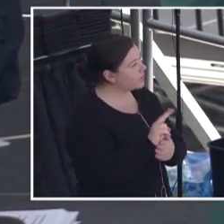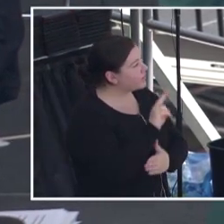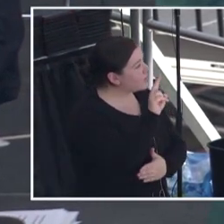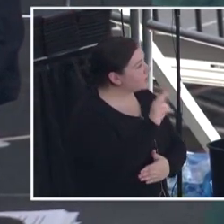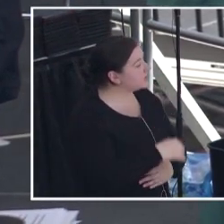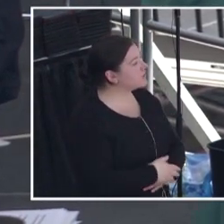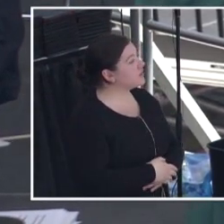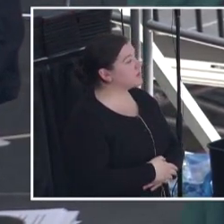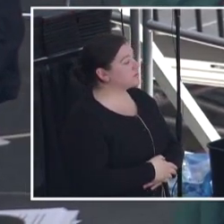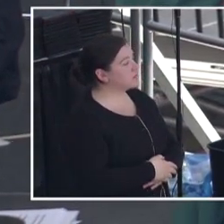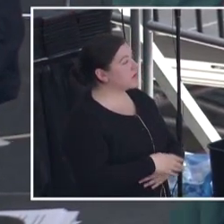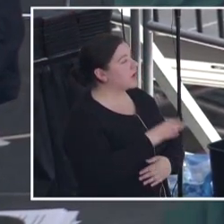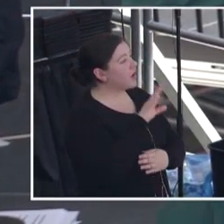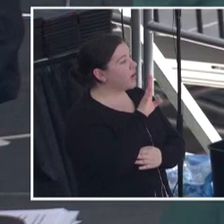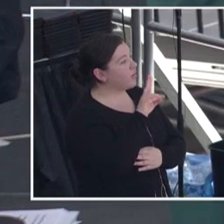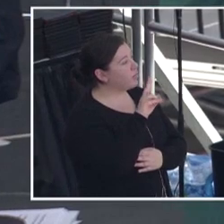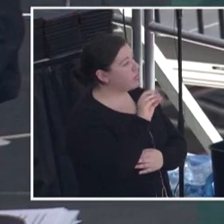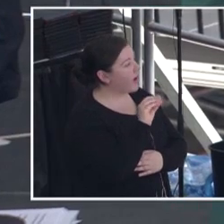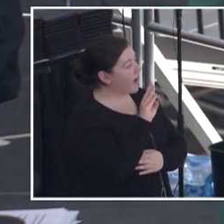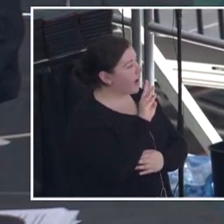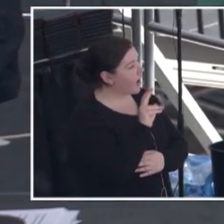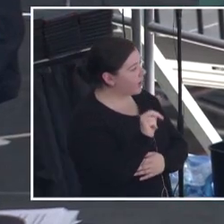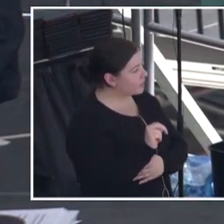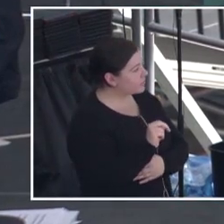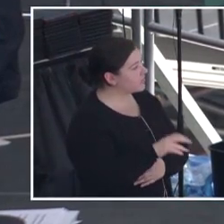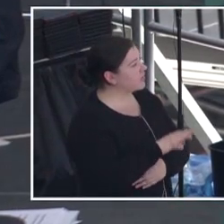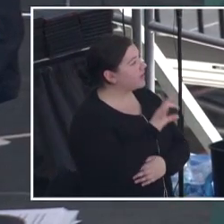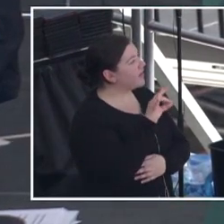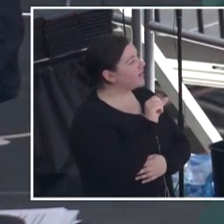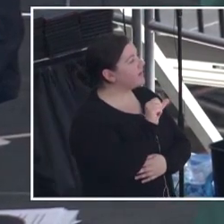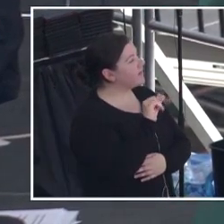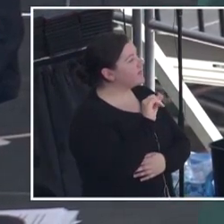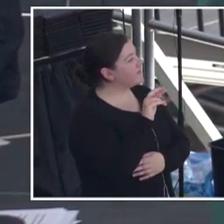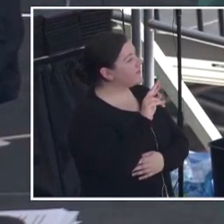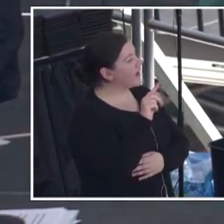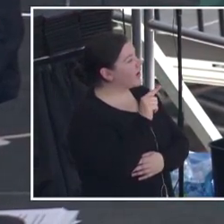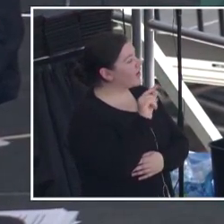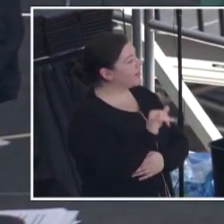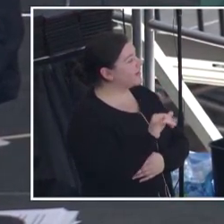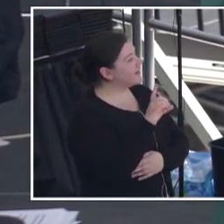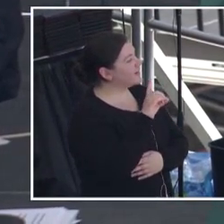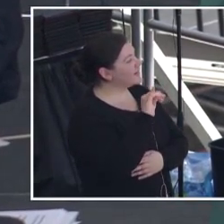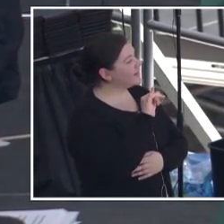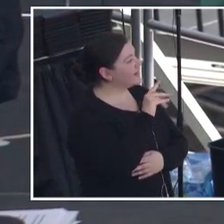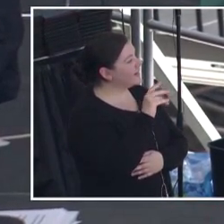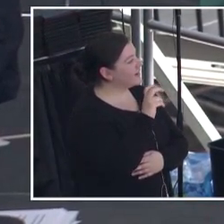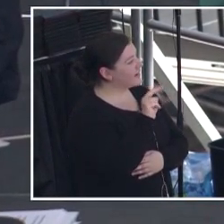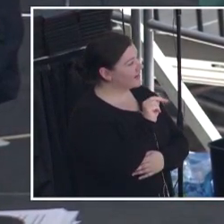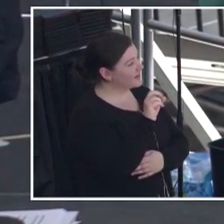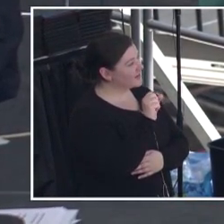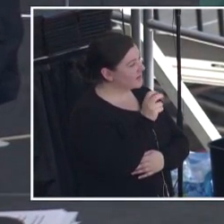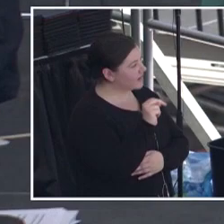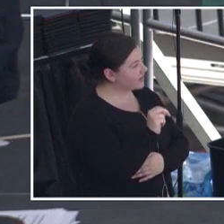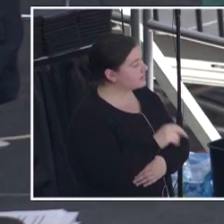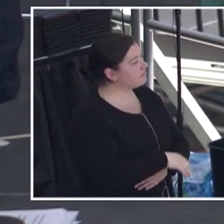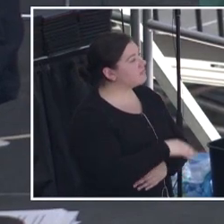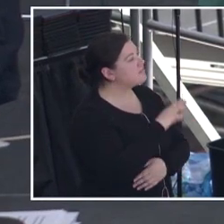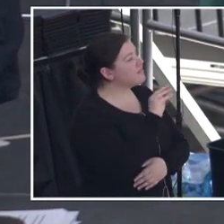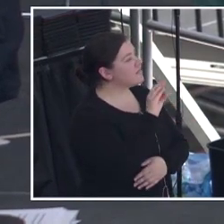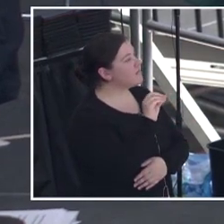Brown, NJIT, New York University, Rutgers,